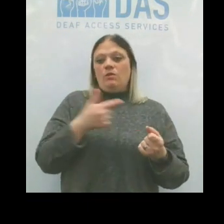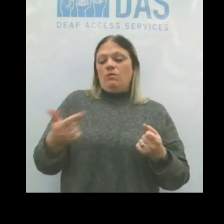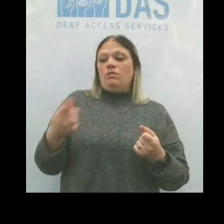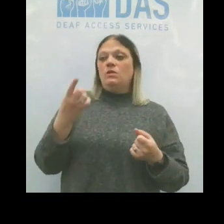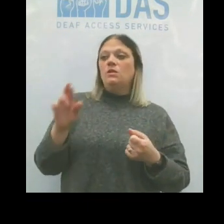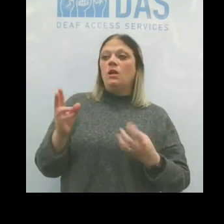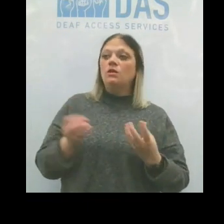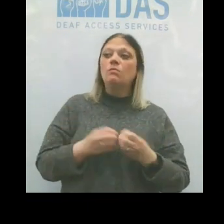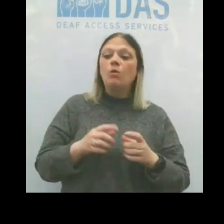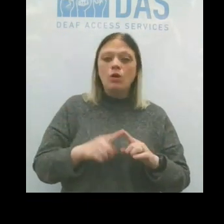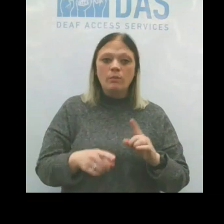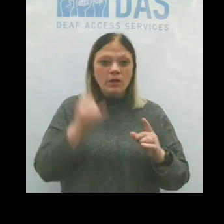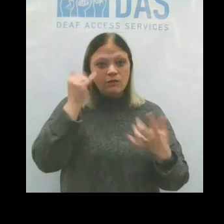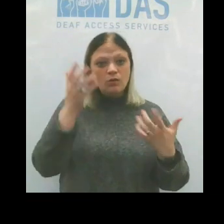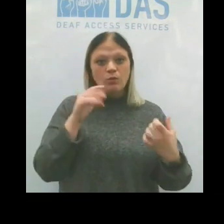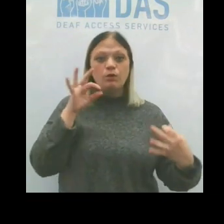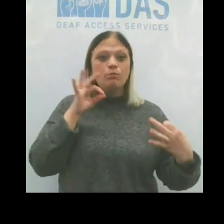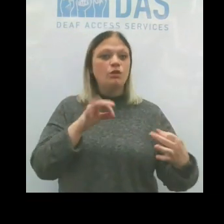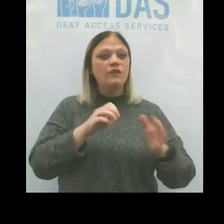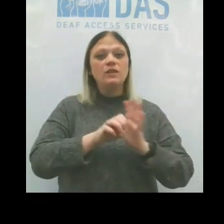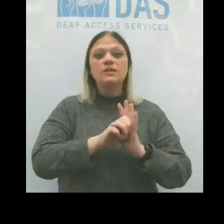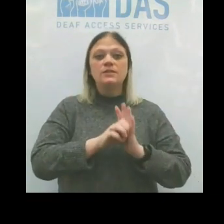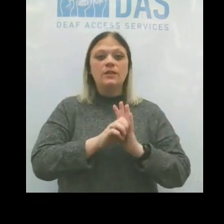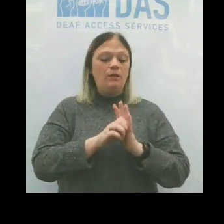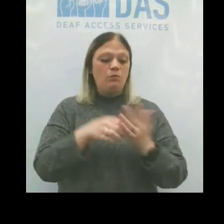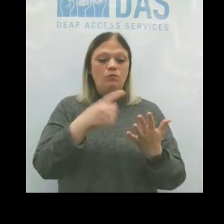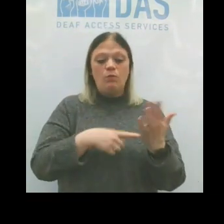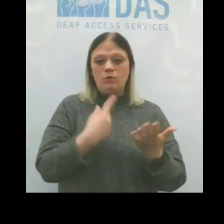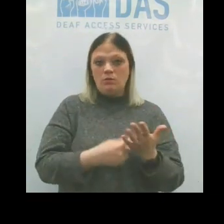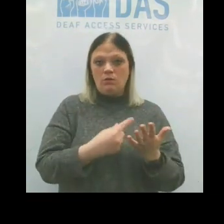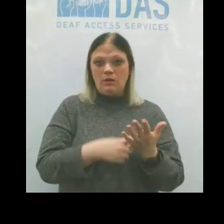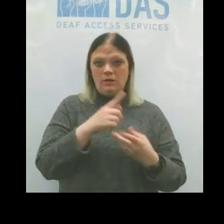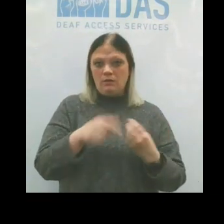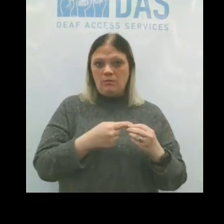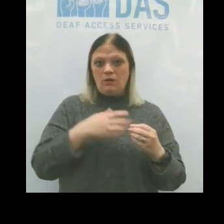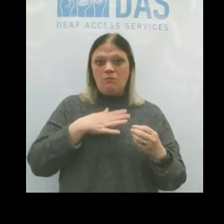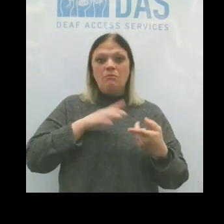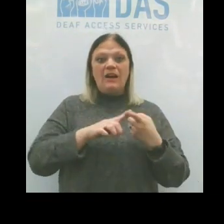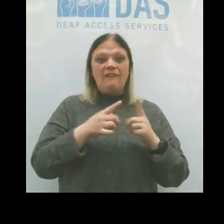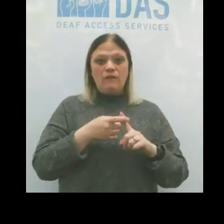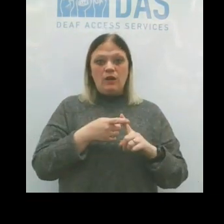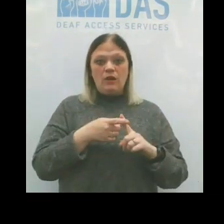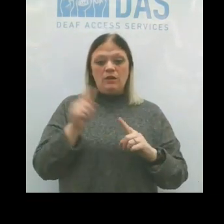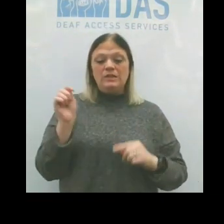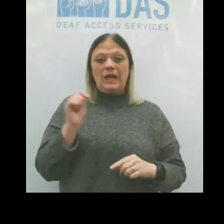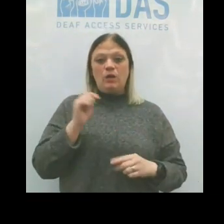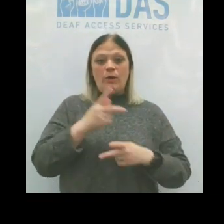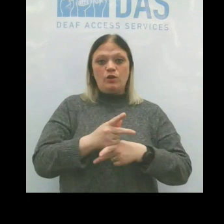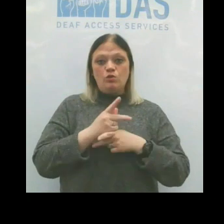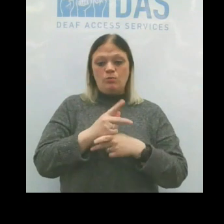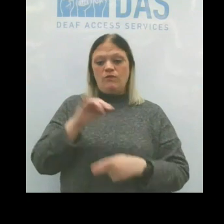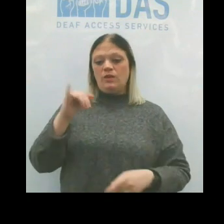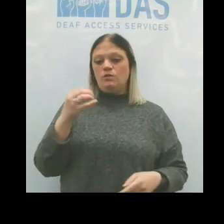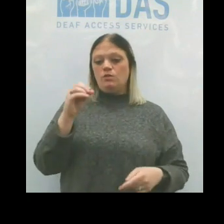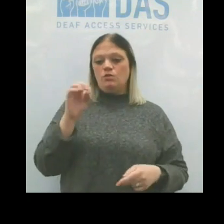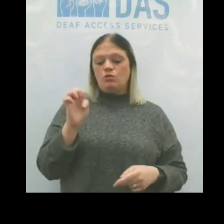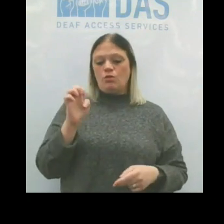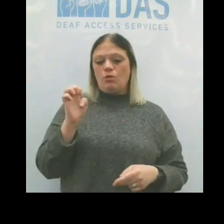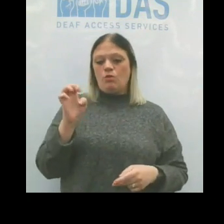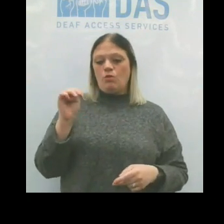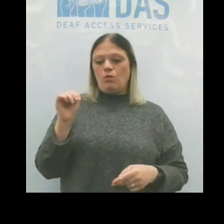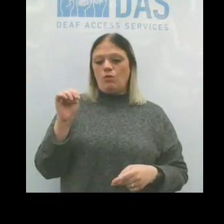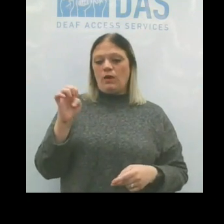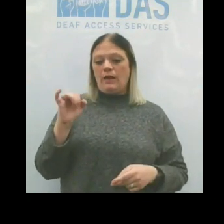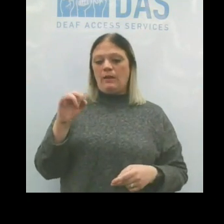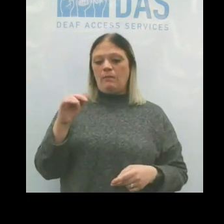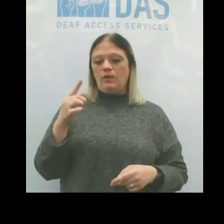more. But if you want a perfect example of what we're talking about, my friend, the Tonawanda supervisor, Joe Eminger,